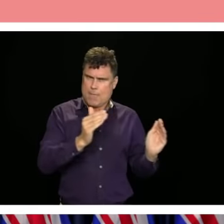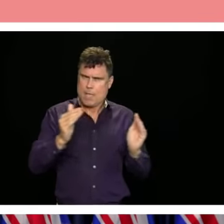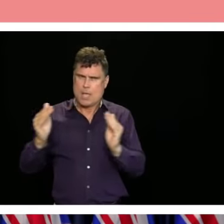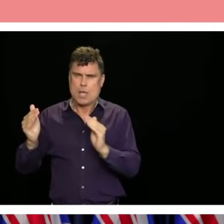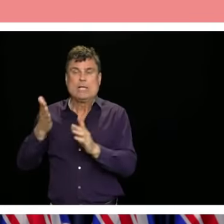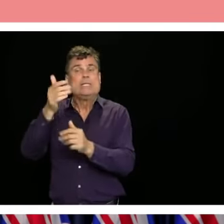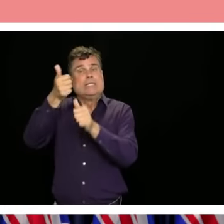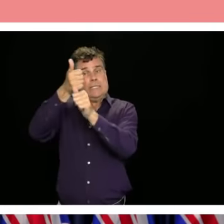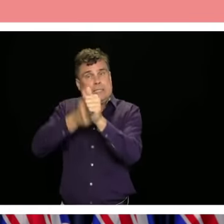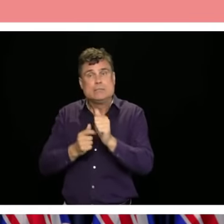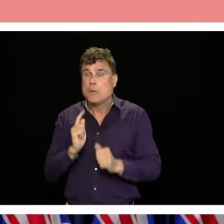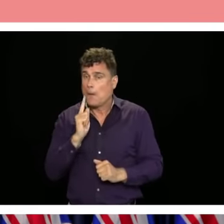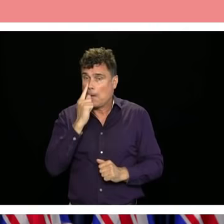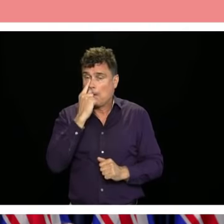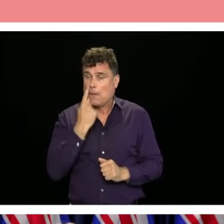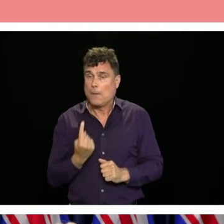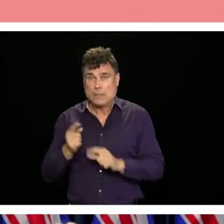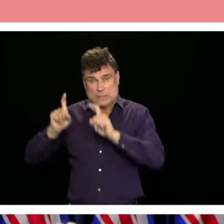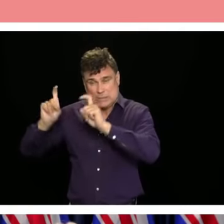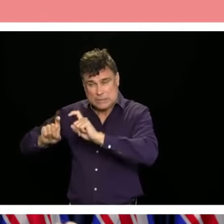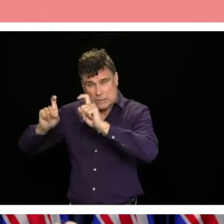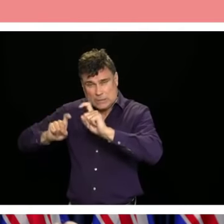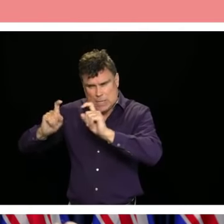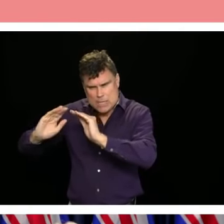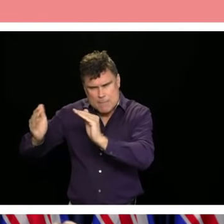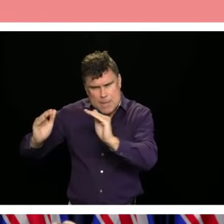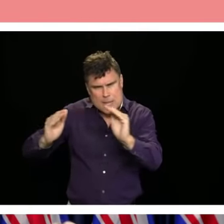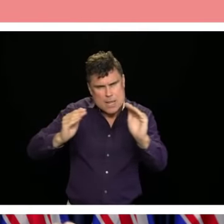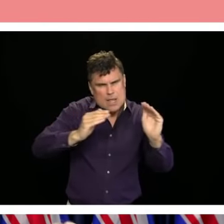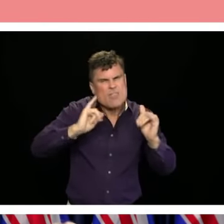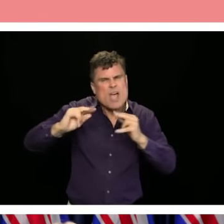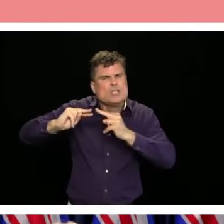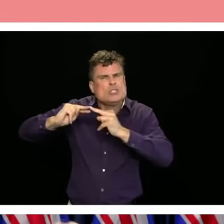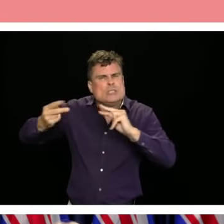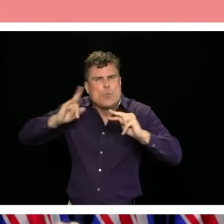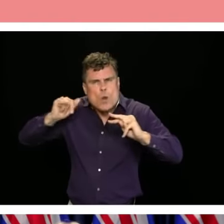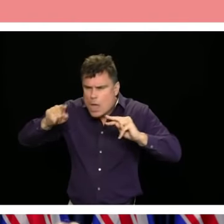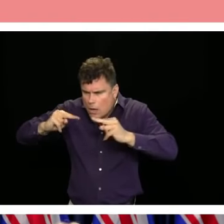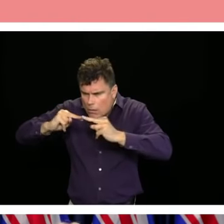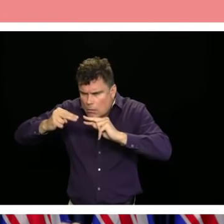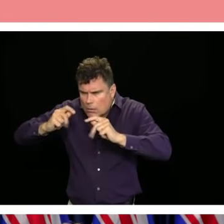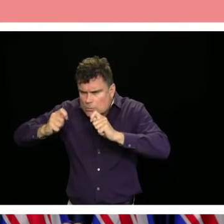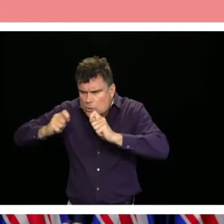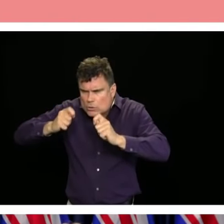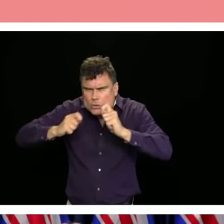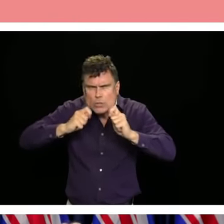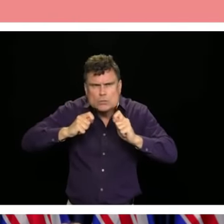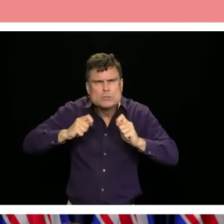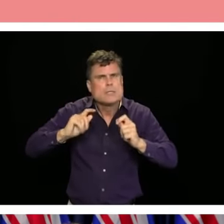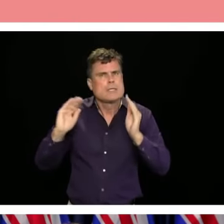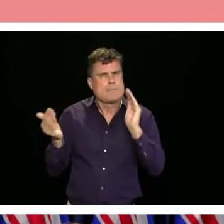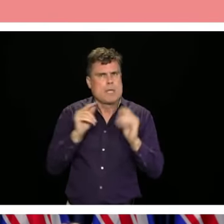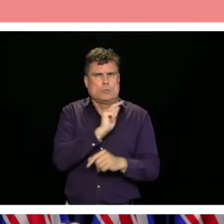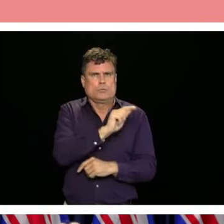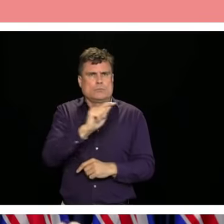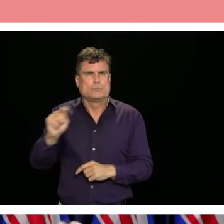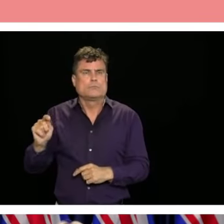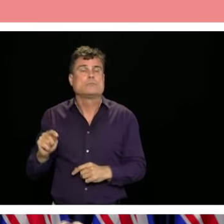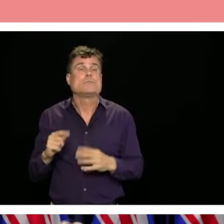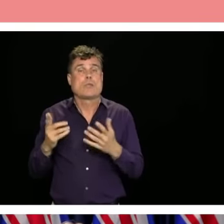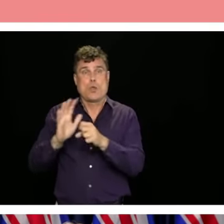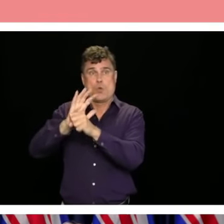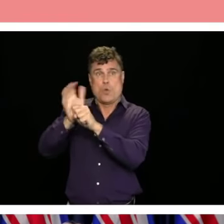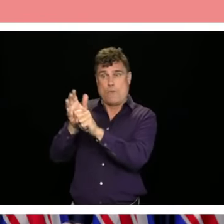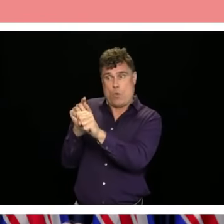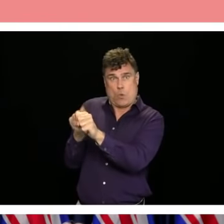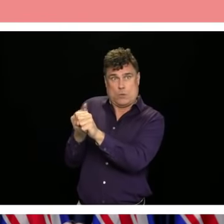what happens is viruses, when they replicate, they change slightly. This is not a very fast-changing virus,